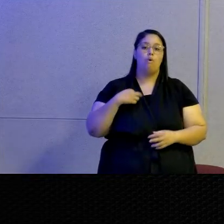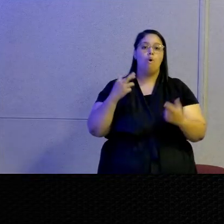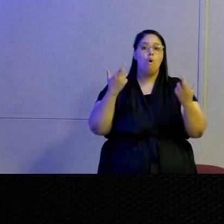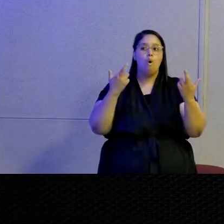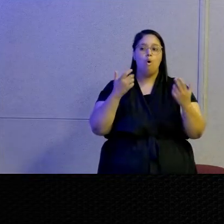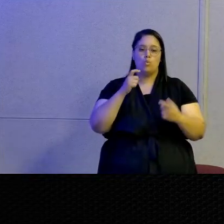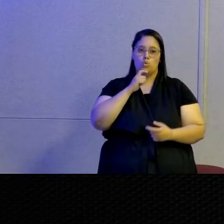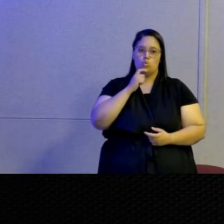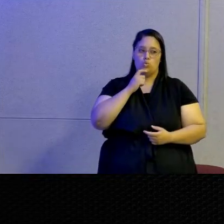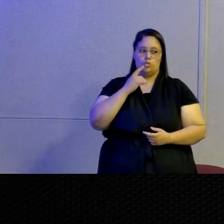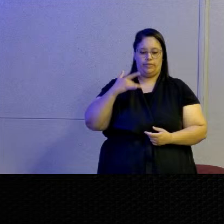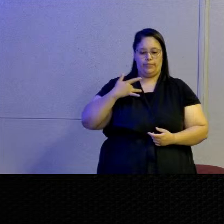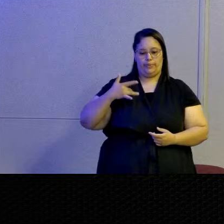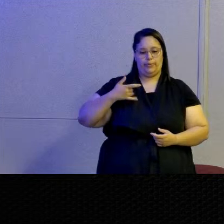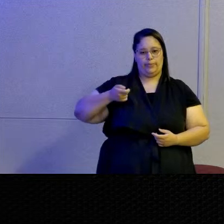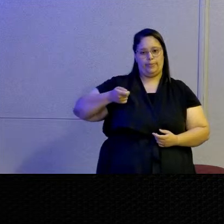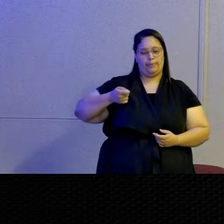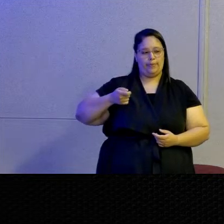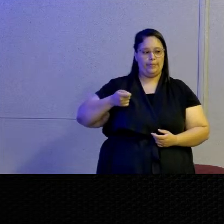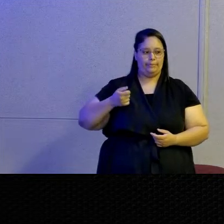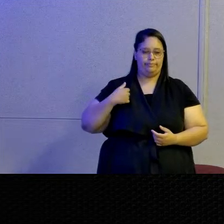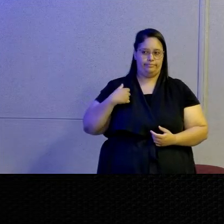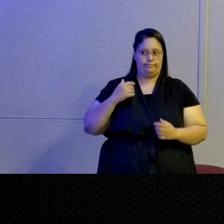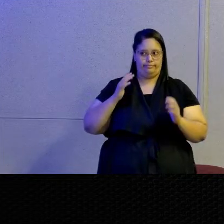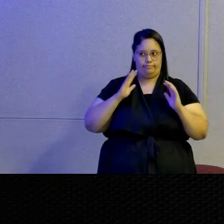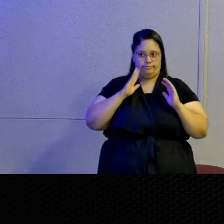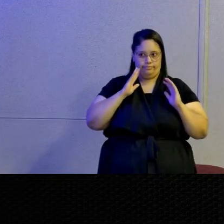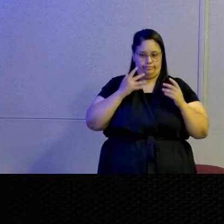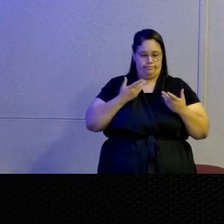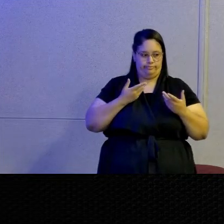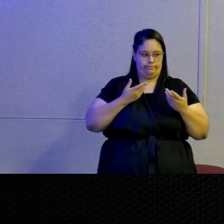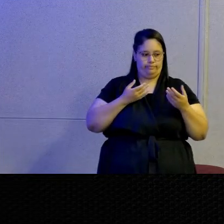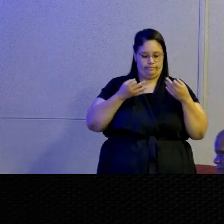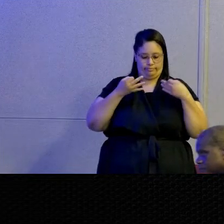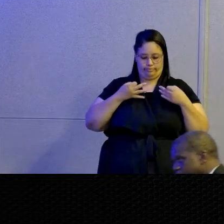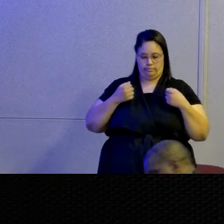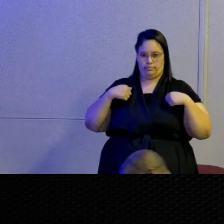fancy tool. I was not inducted how to use it.